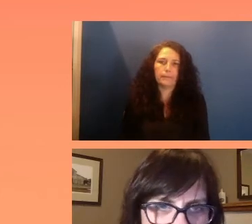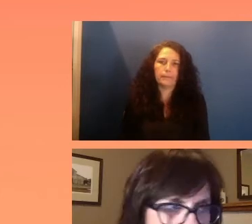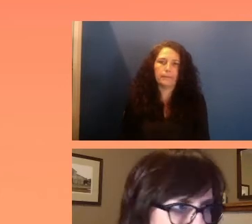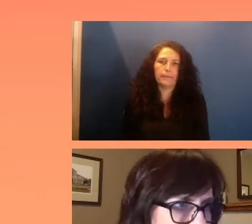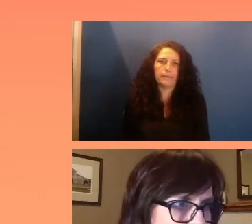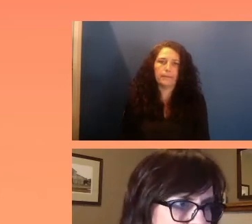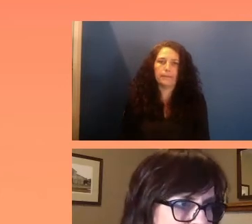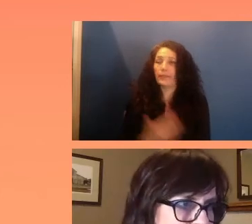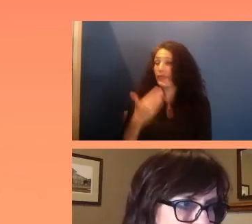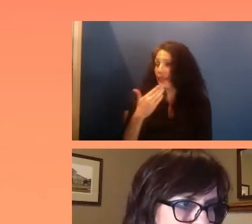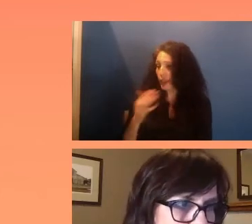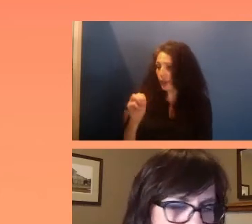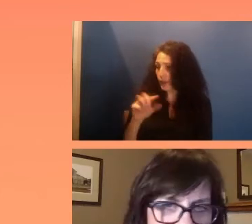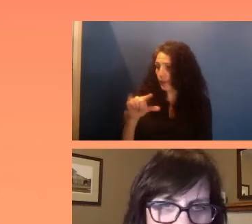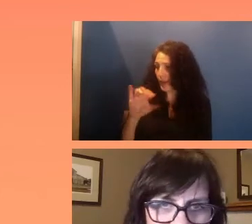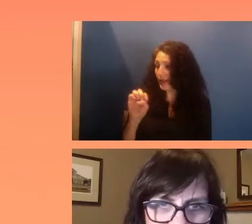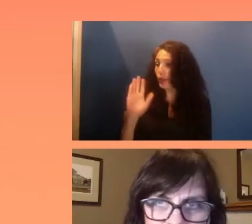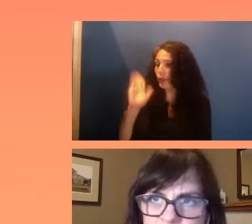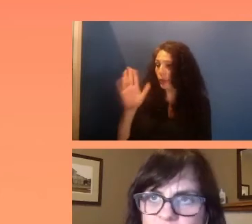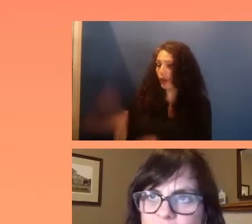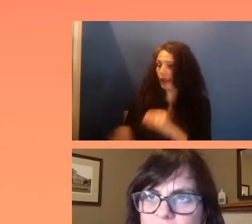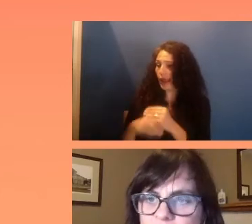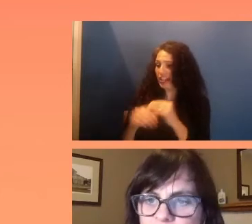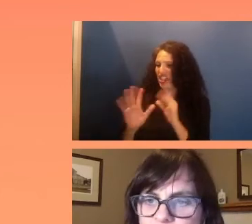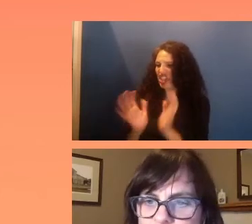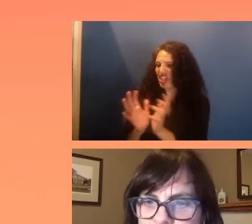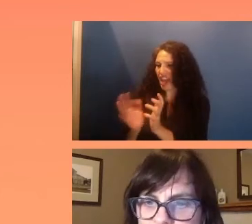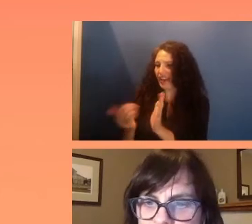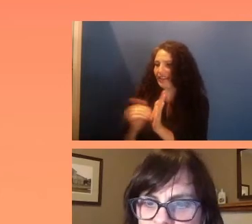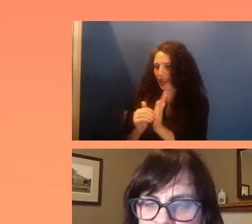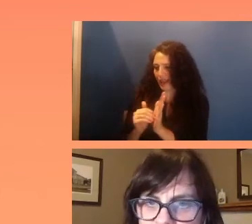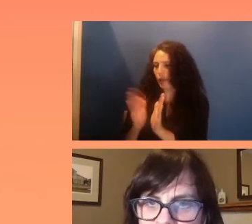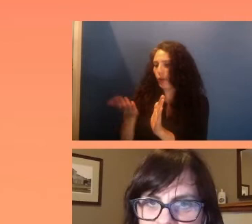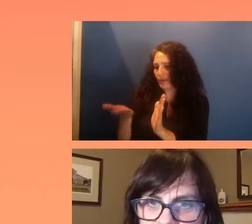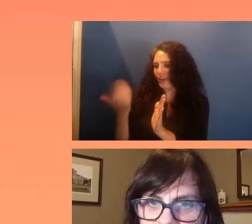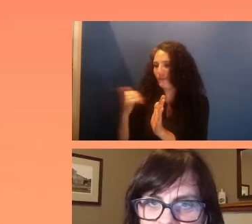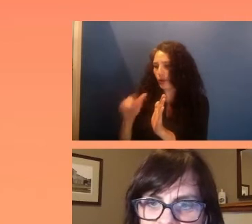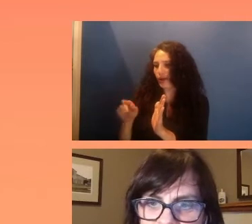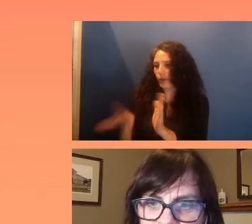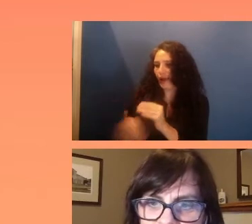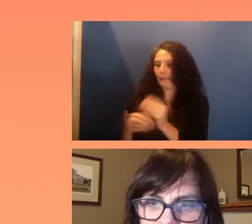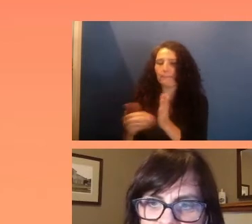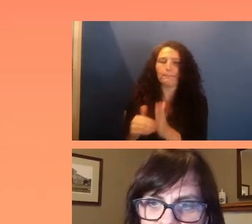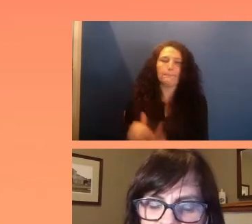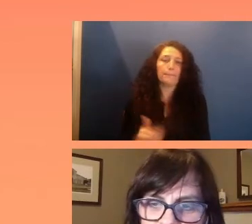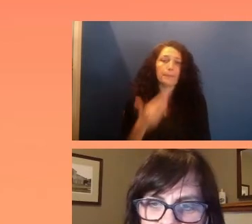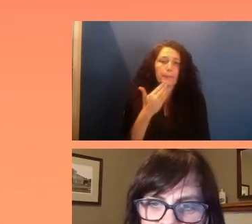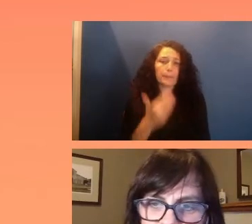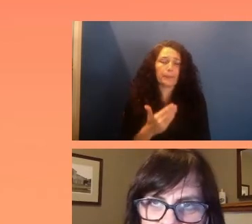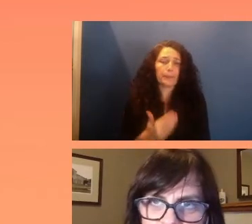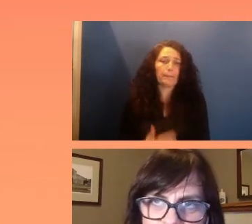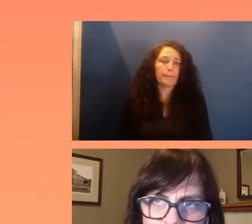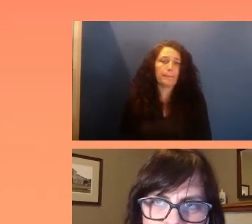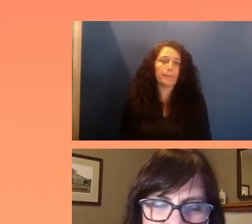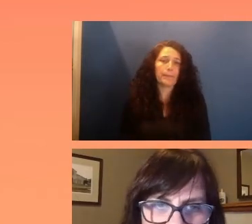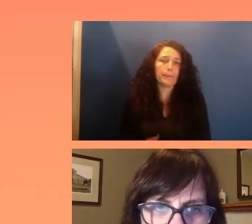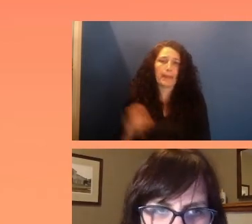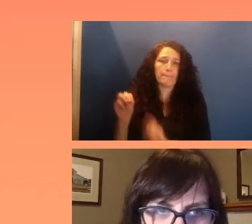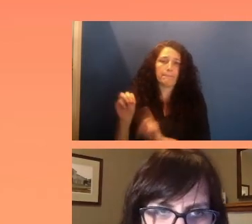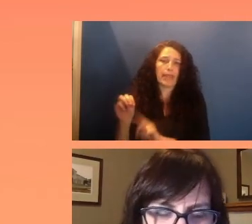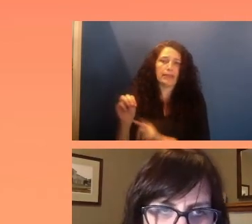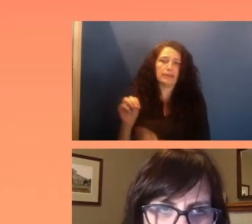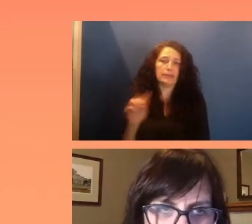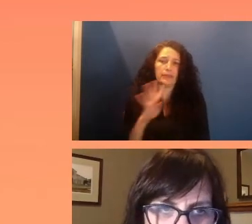Thank you. Yeah, it was in the chat, and we will post it again. Thank you. And yeah, and then, the one